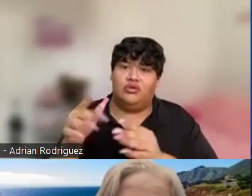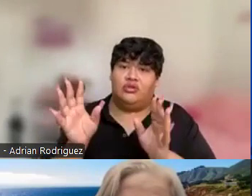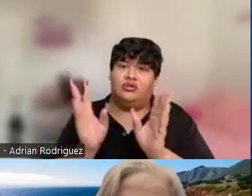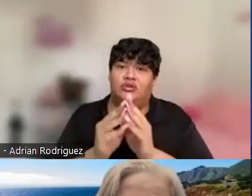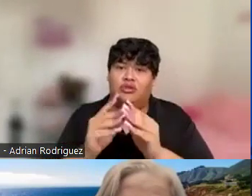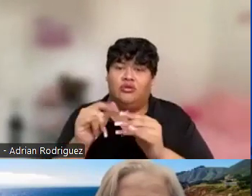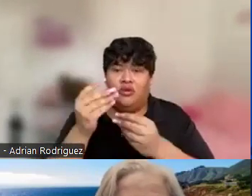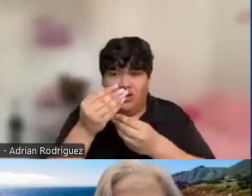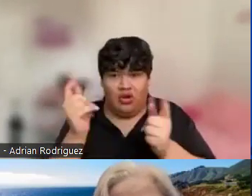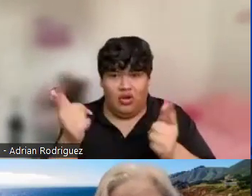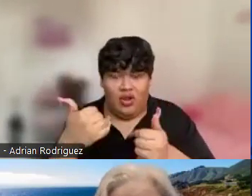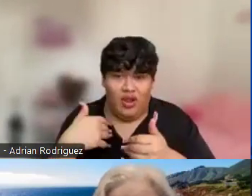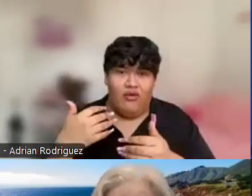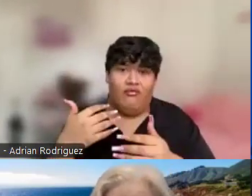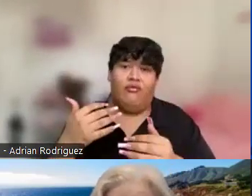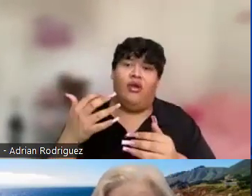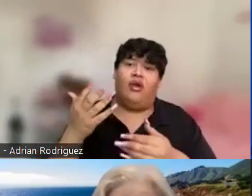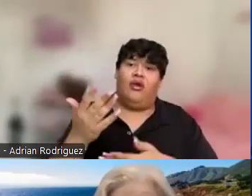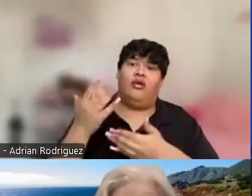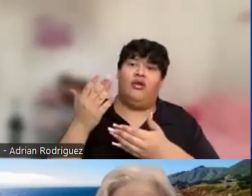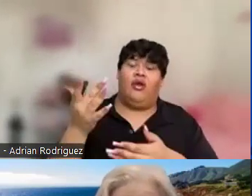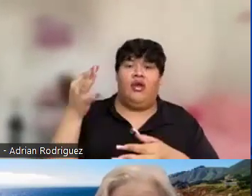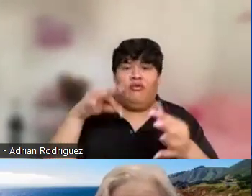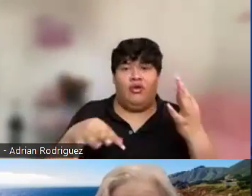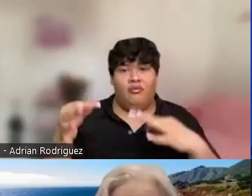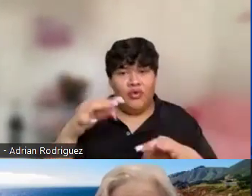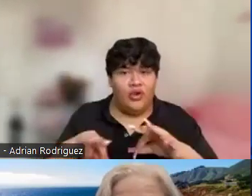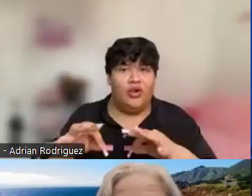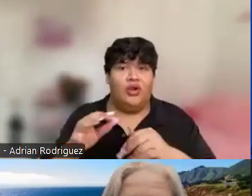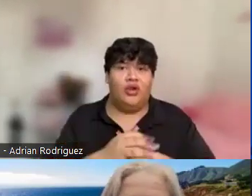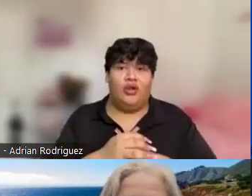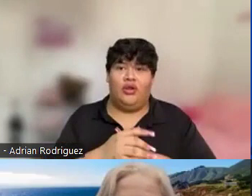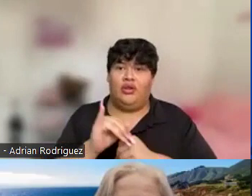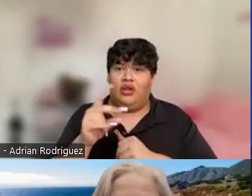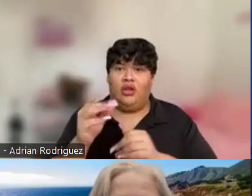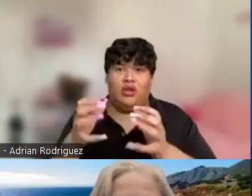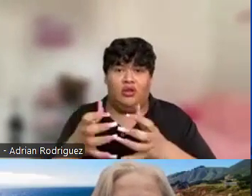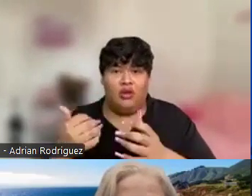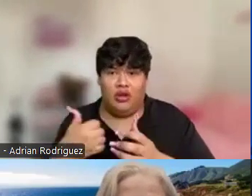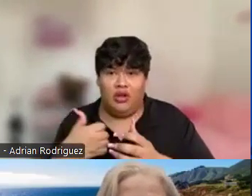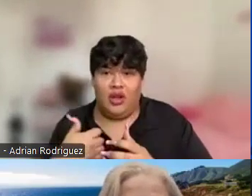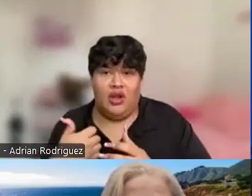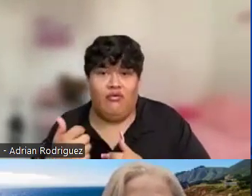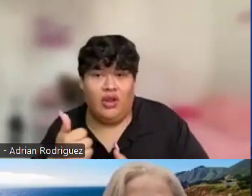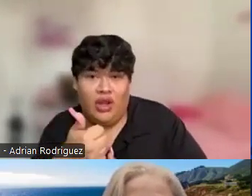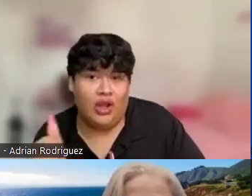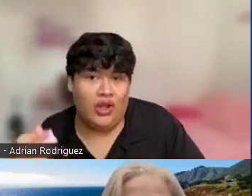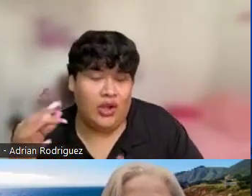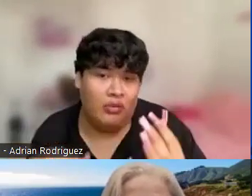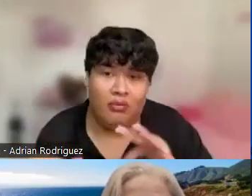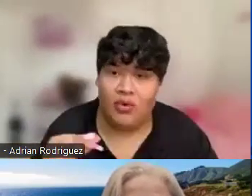ensure everyone has an opportunity to provide input. Do the committee members have recommendations that like